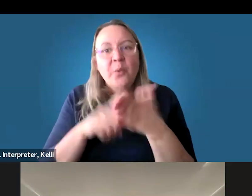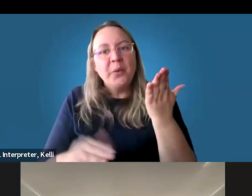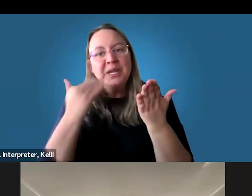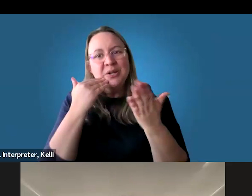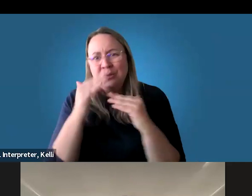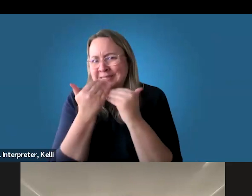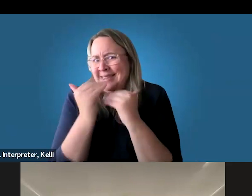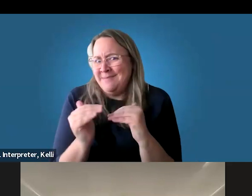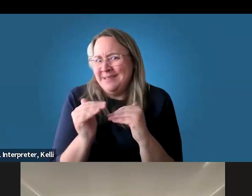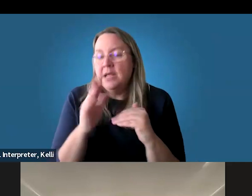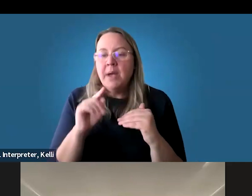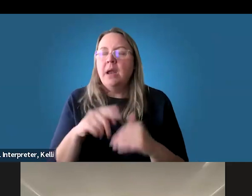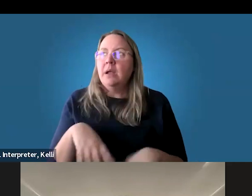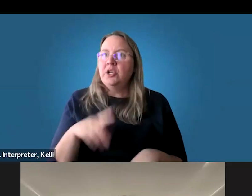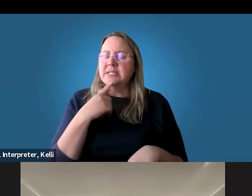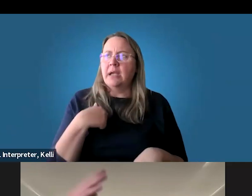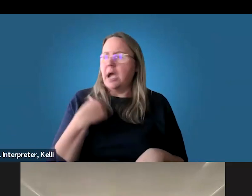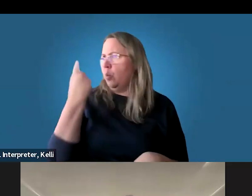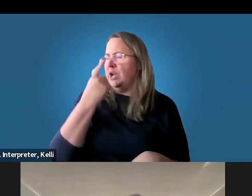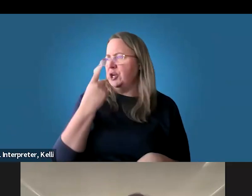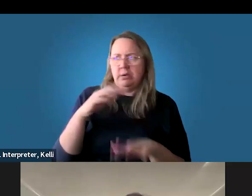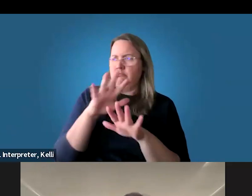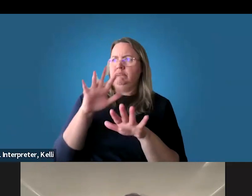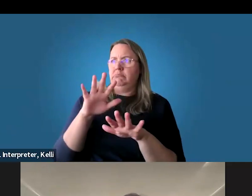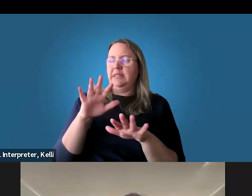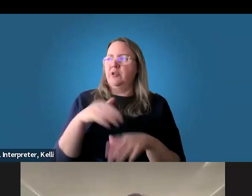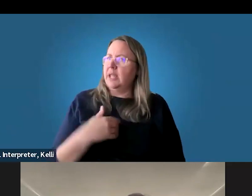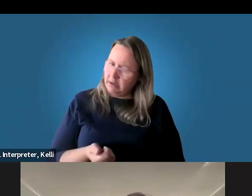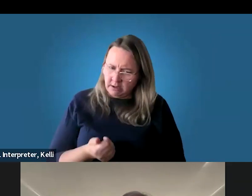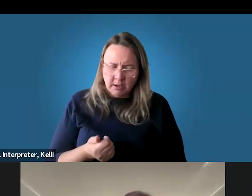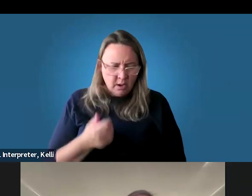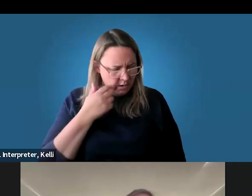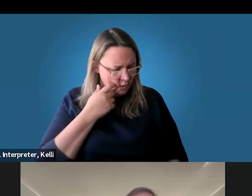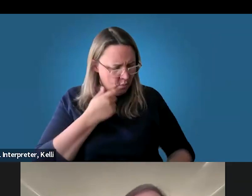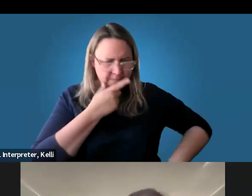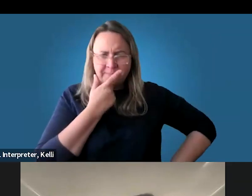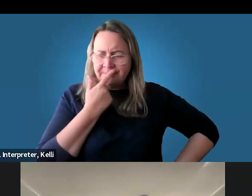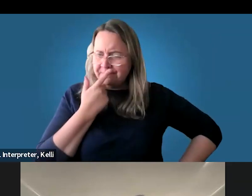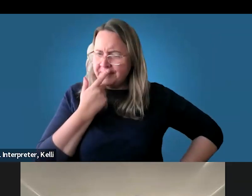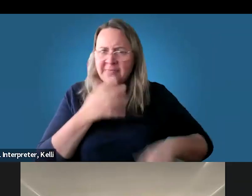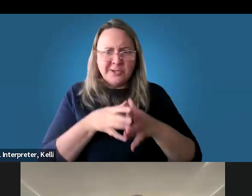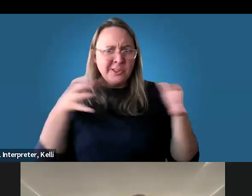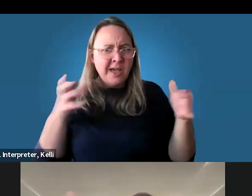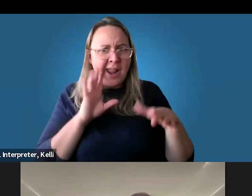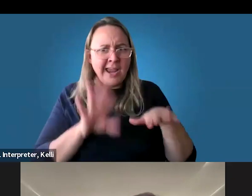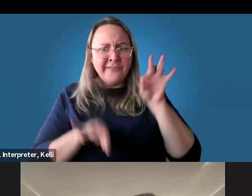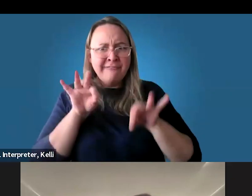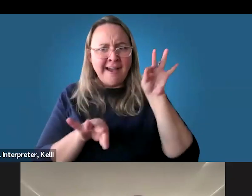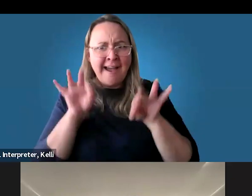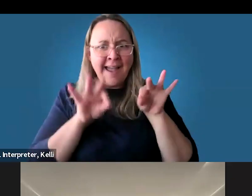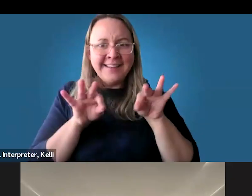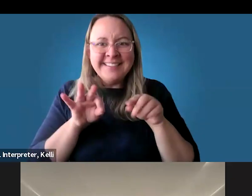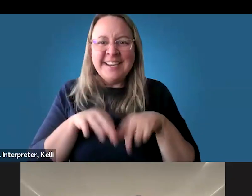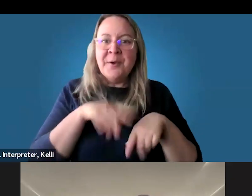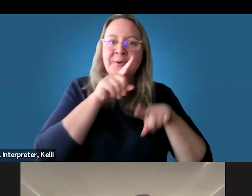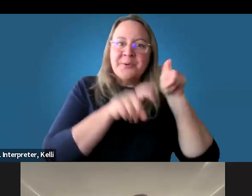very limited. But when you say, I wonder, you certainly can find yourself in that rabbit hole thinking, oh my gosh, there's a whole bunch I could find out. Questions beget questions,